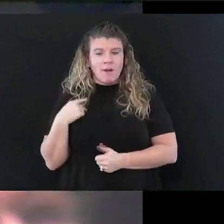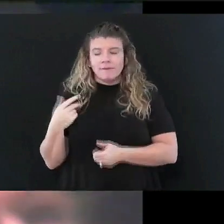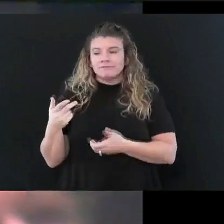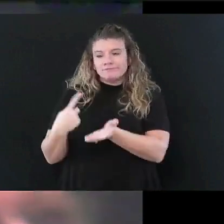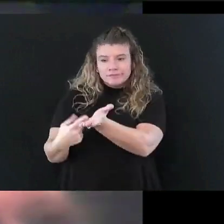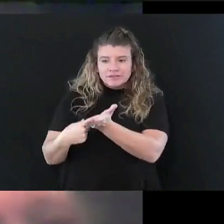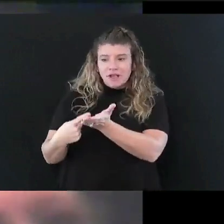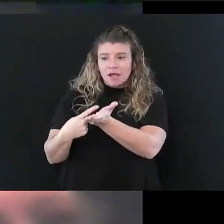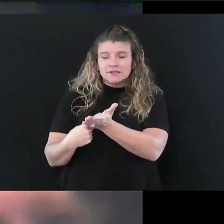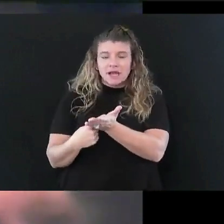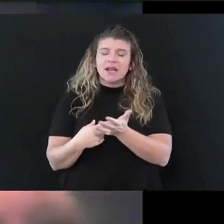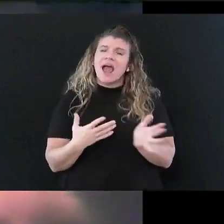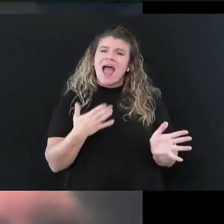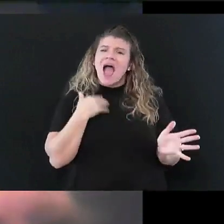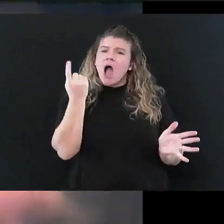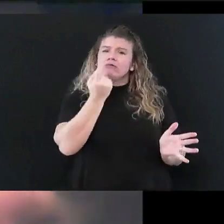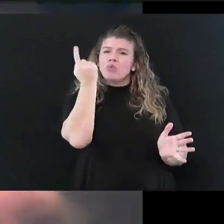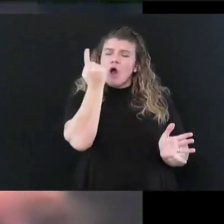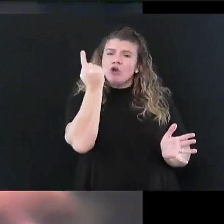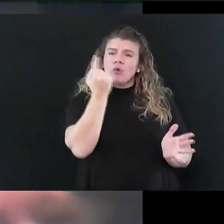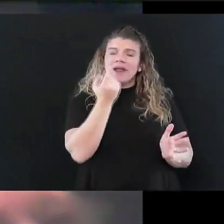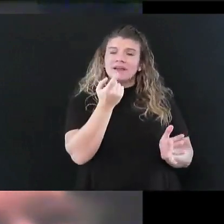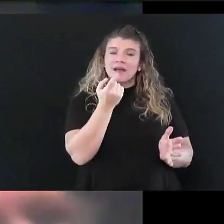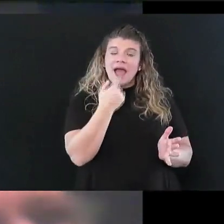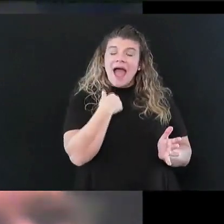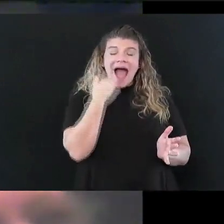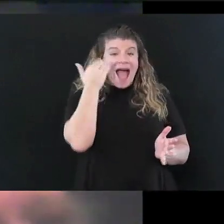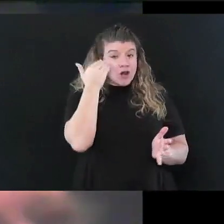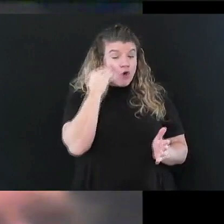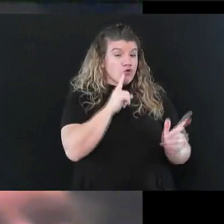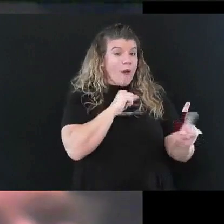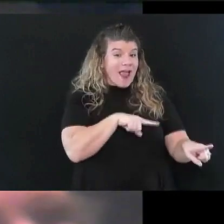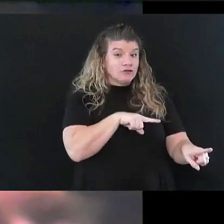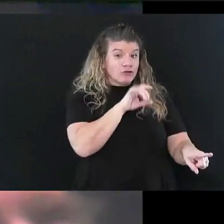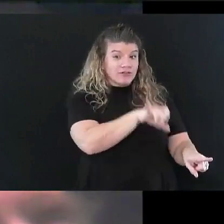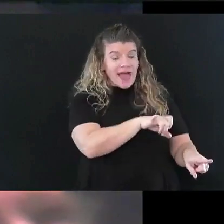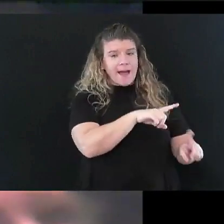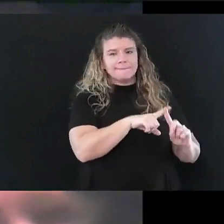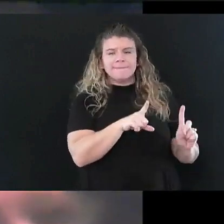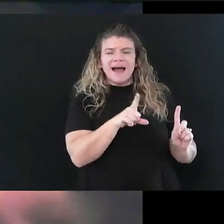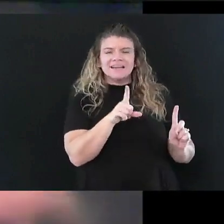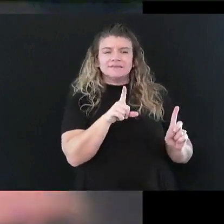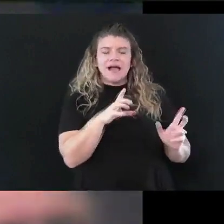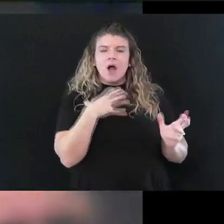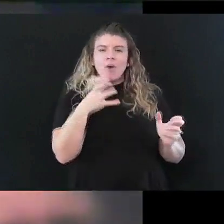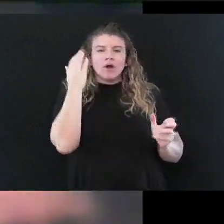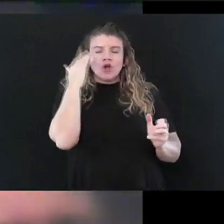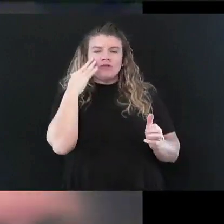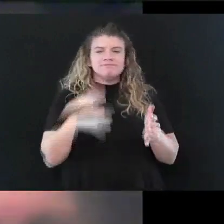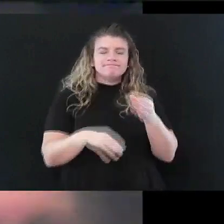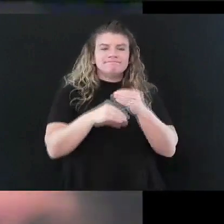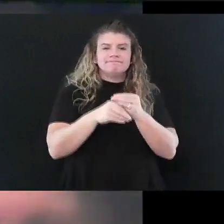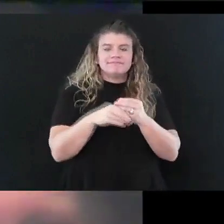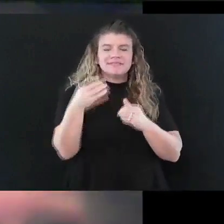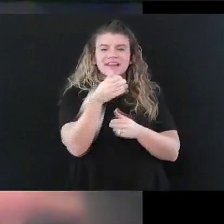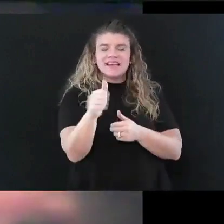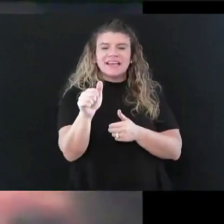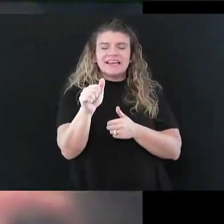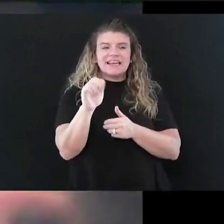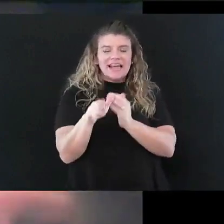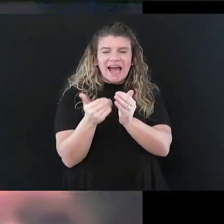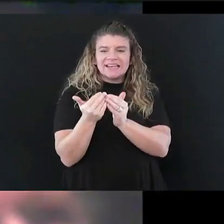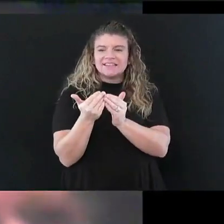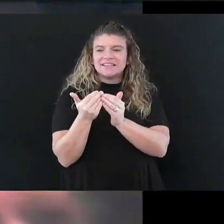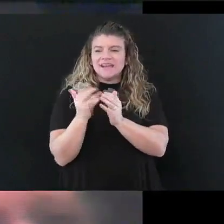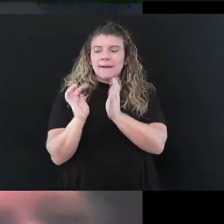limit? I know you kind of answered this with Mark, but would there be any prohibition or